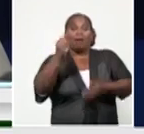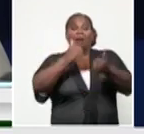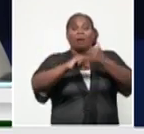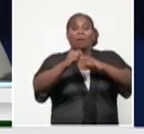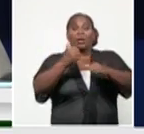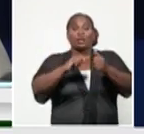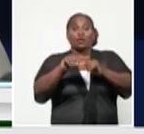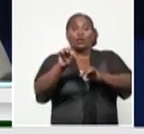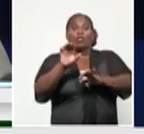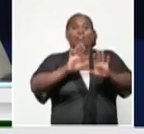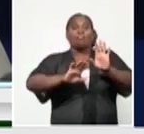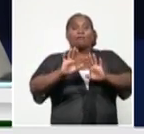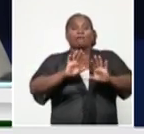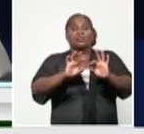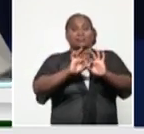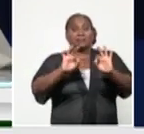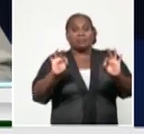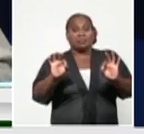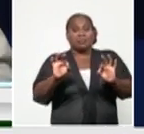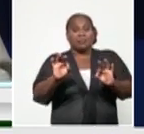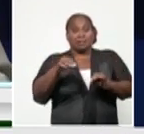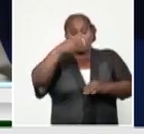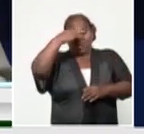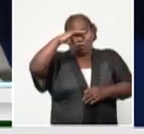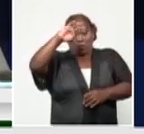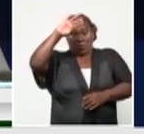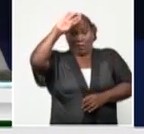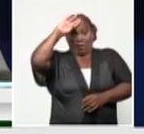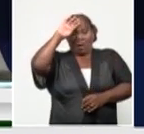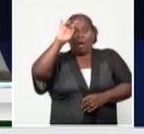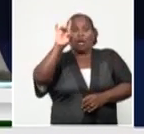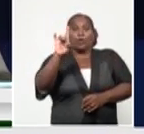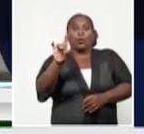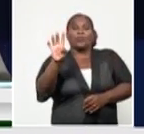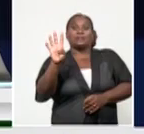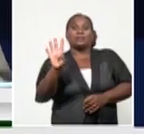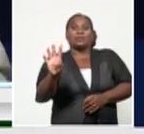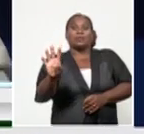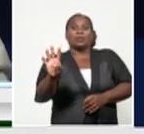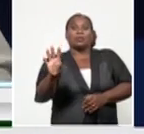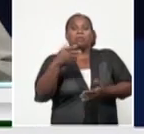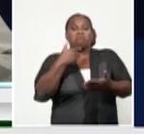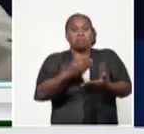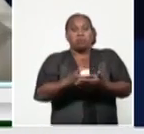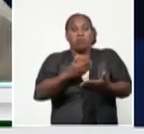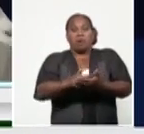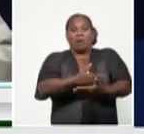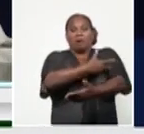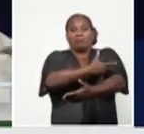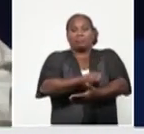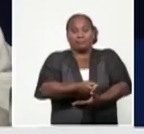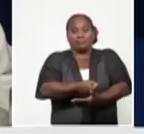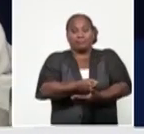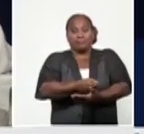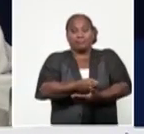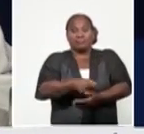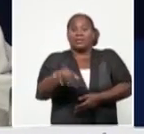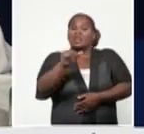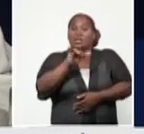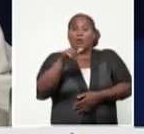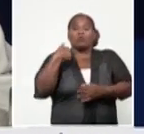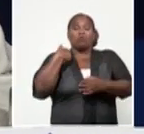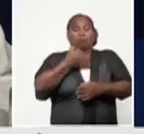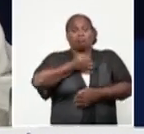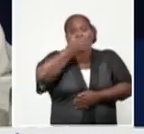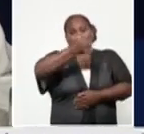Lab, and 94 in the Civil Defense Laboratories. We have increased testing in